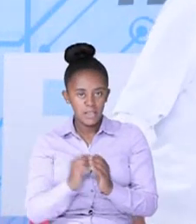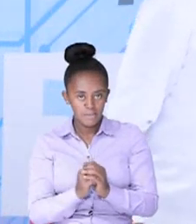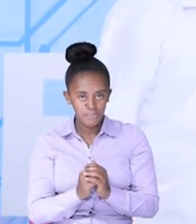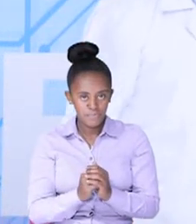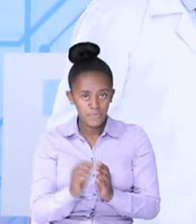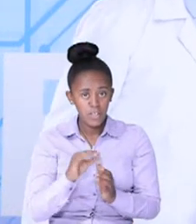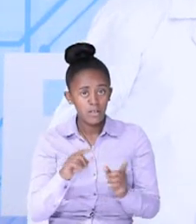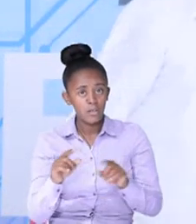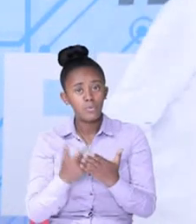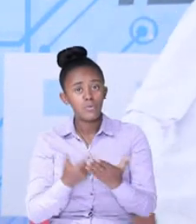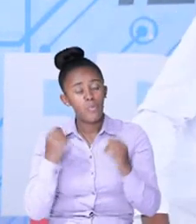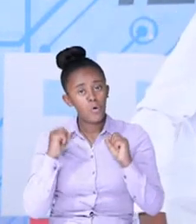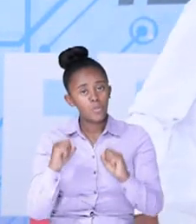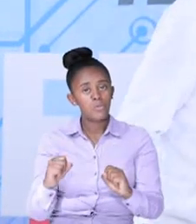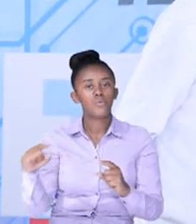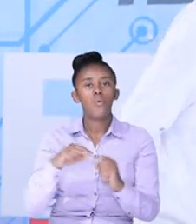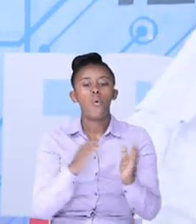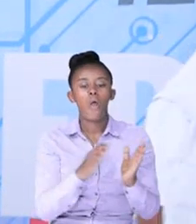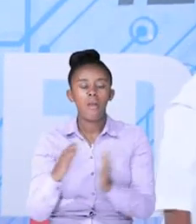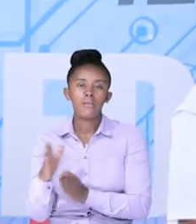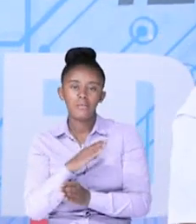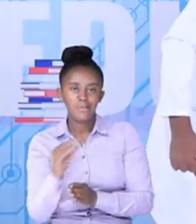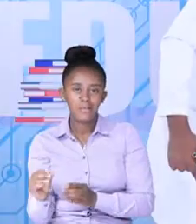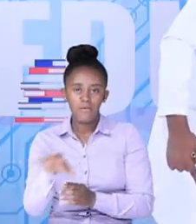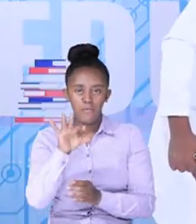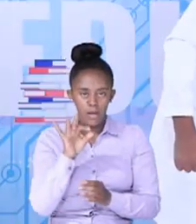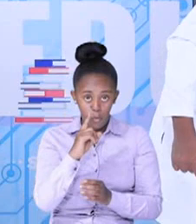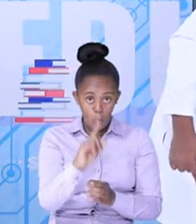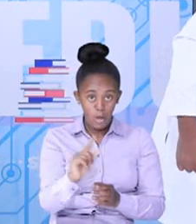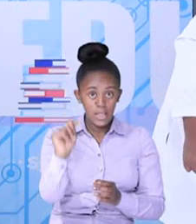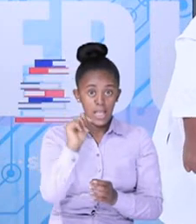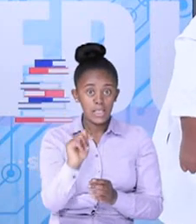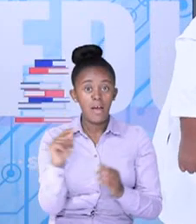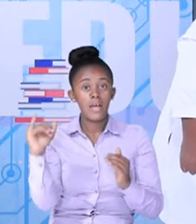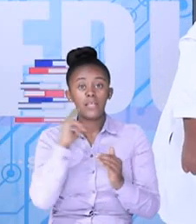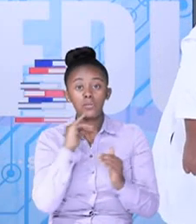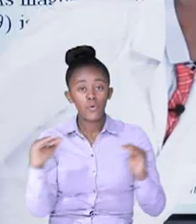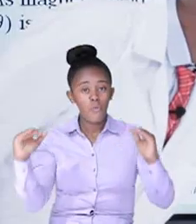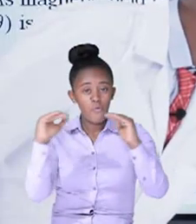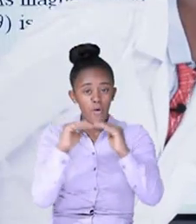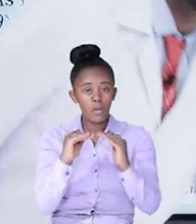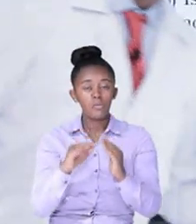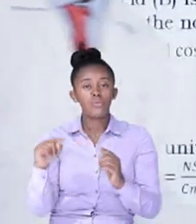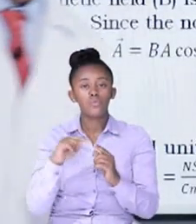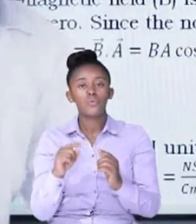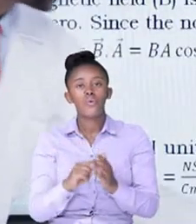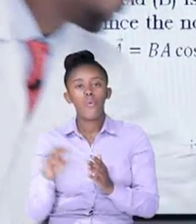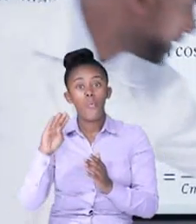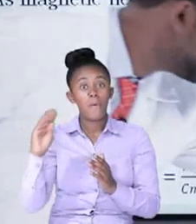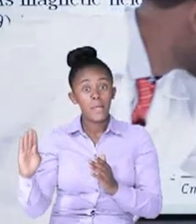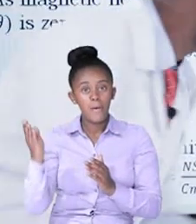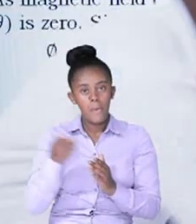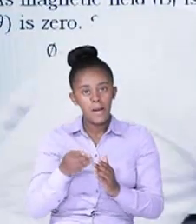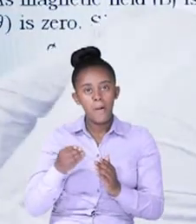also possible to rearrange and find that 1 Tesla is equivalently equals to Weber per meter square.